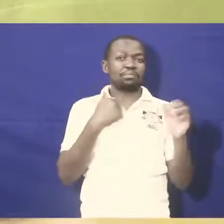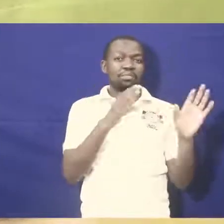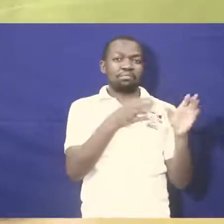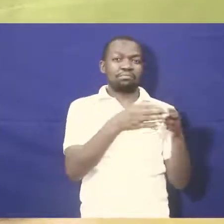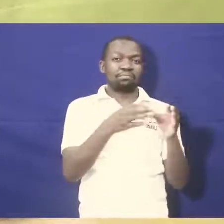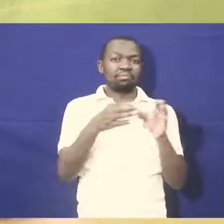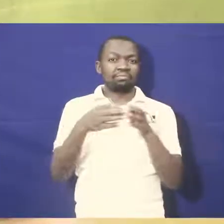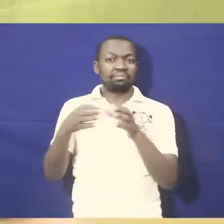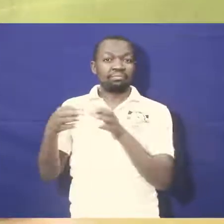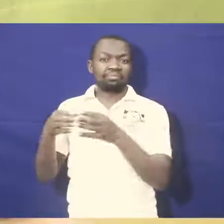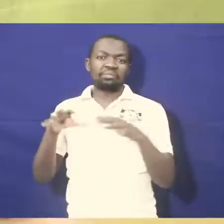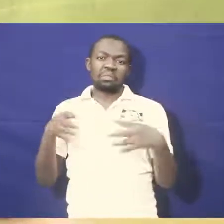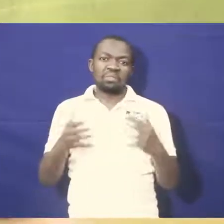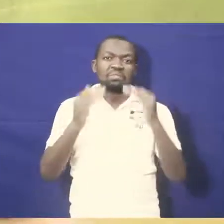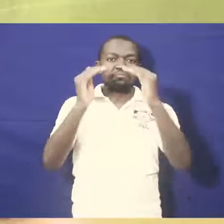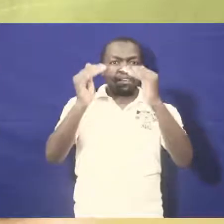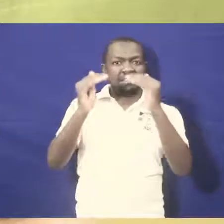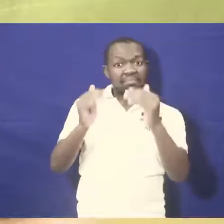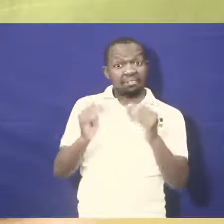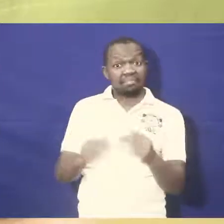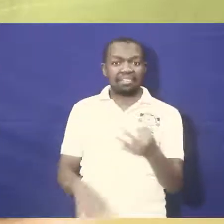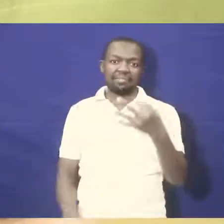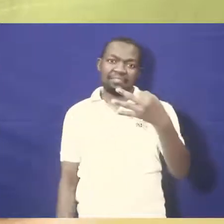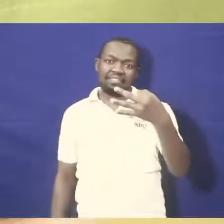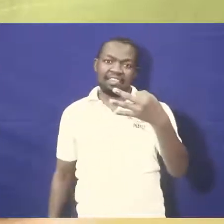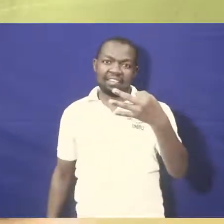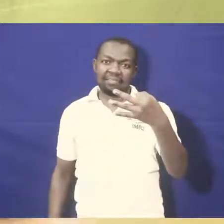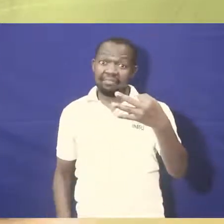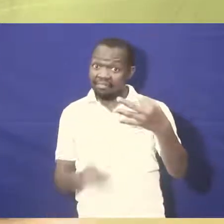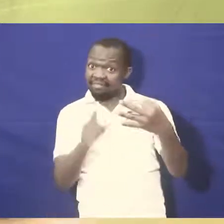3. Can you mention them?